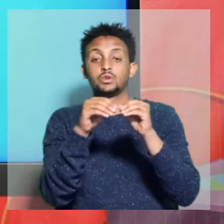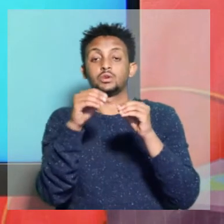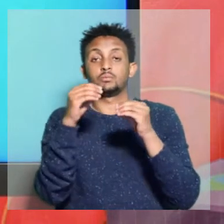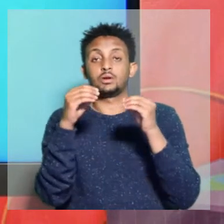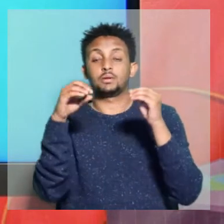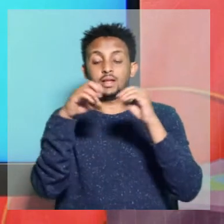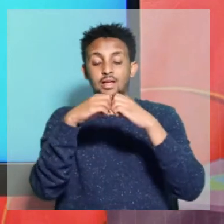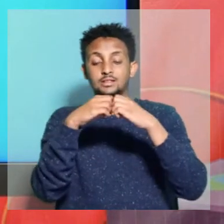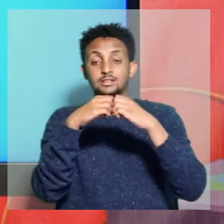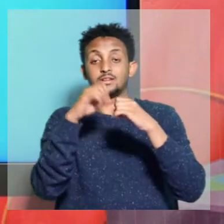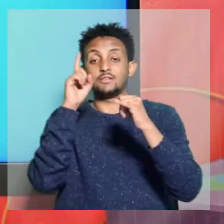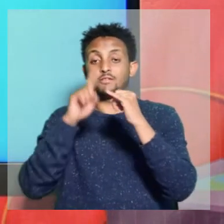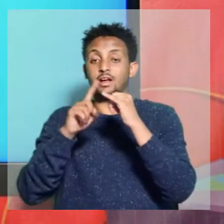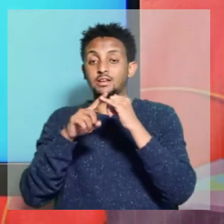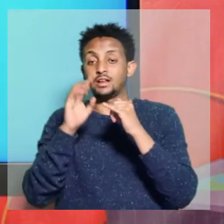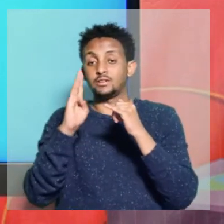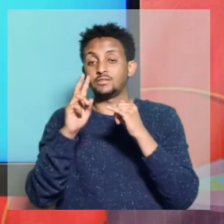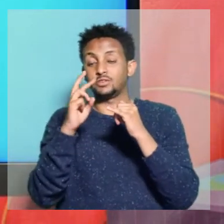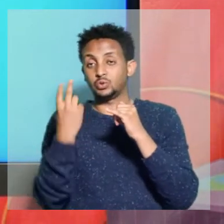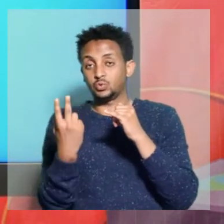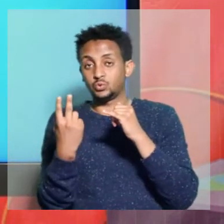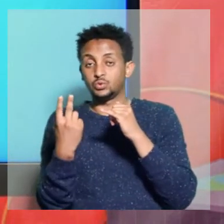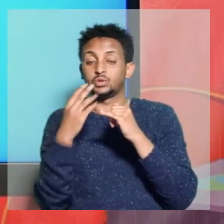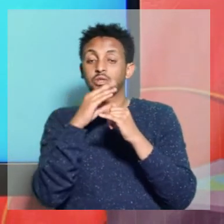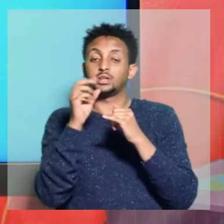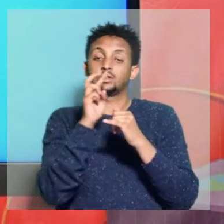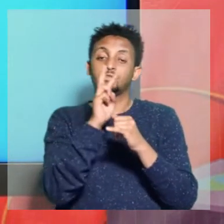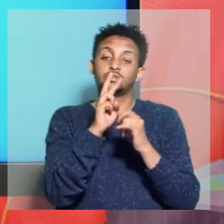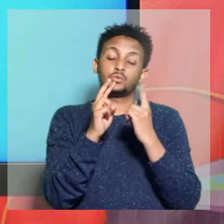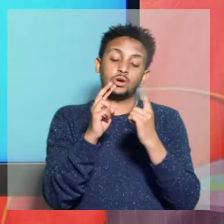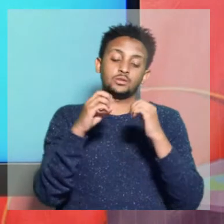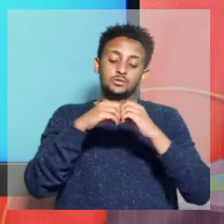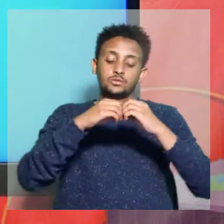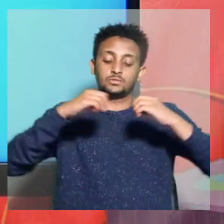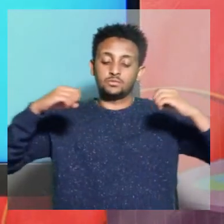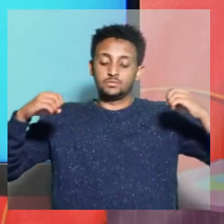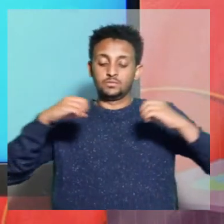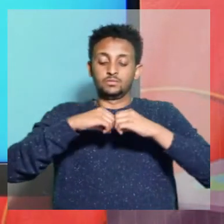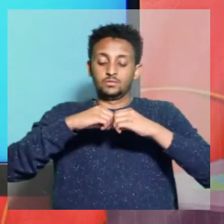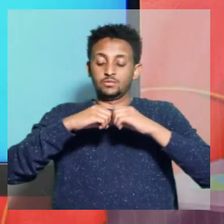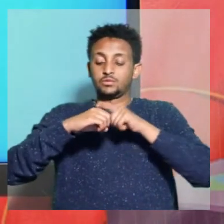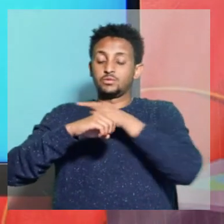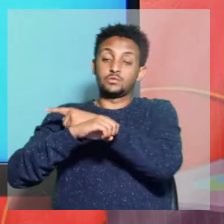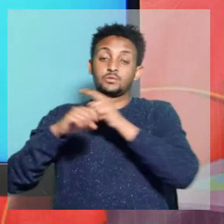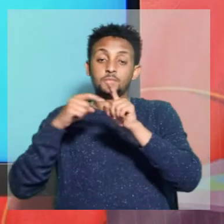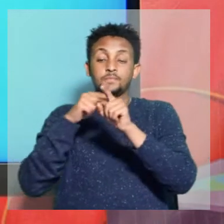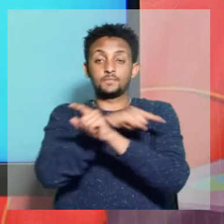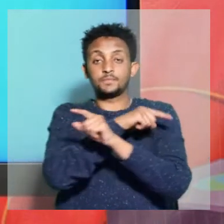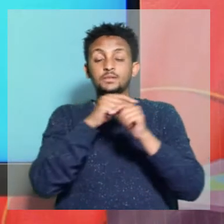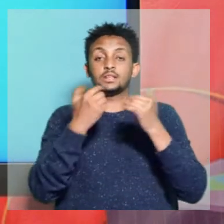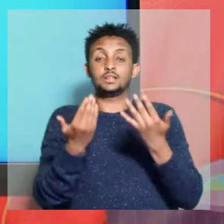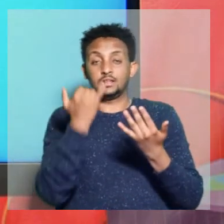collision, and their final velocity b v2, and the velocity, the final velocity of mass 1 b v1. If